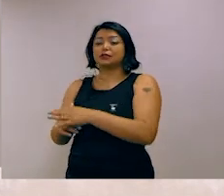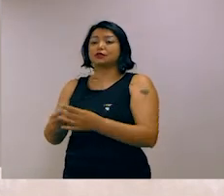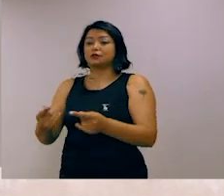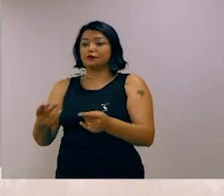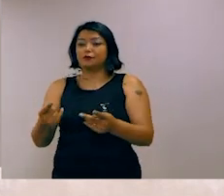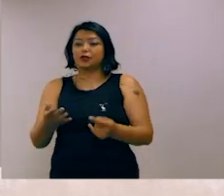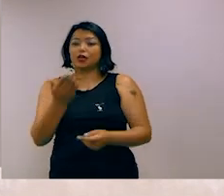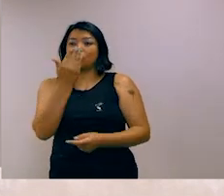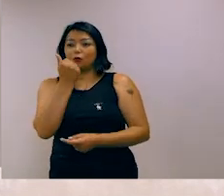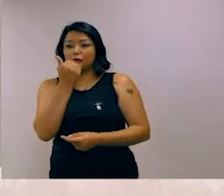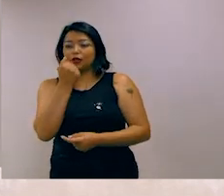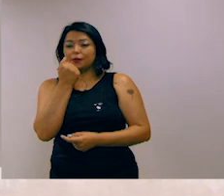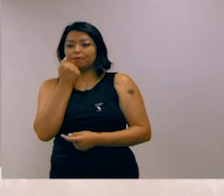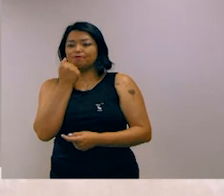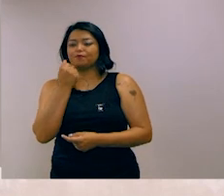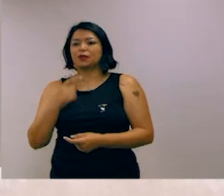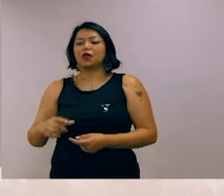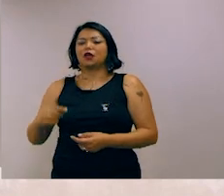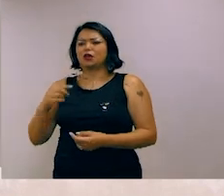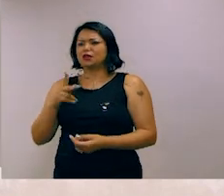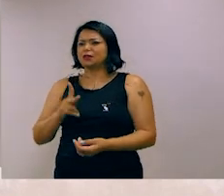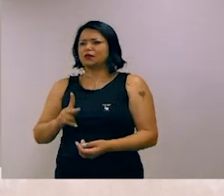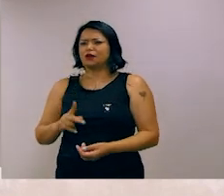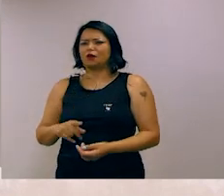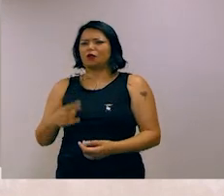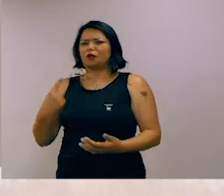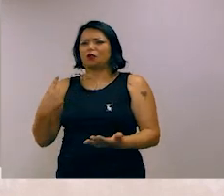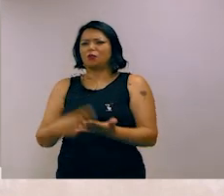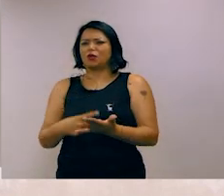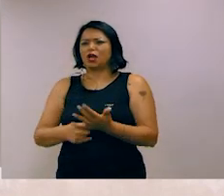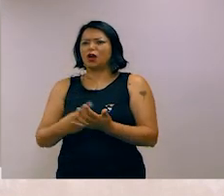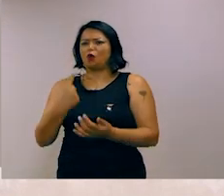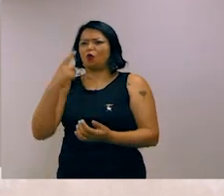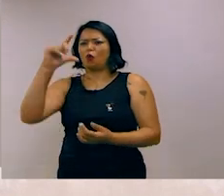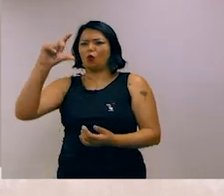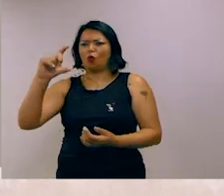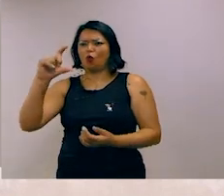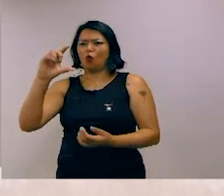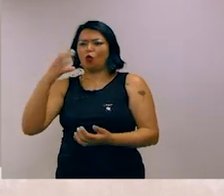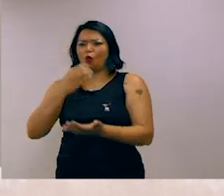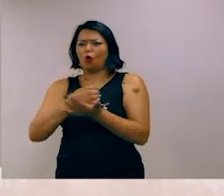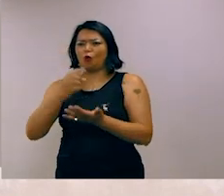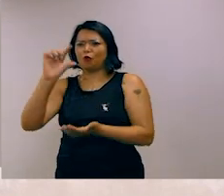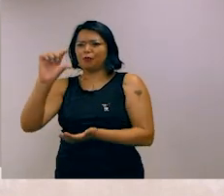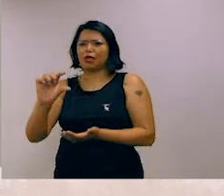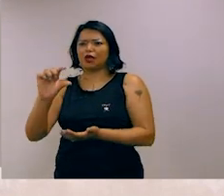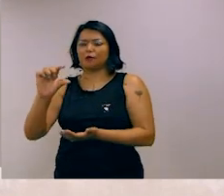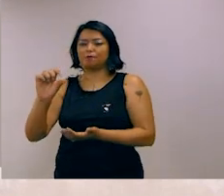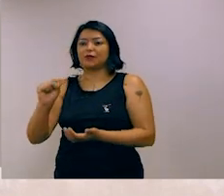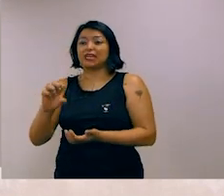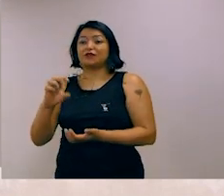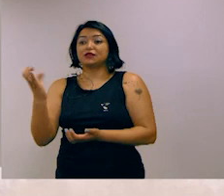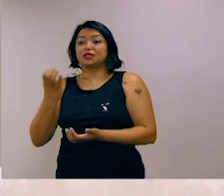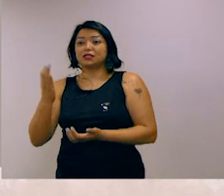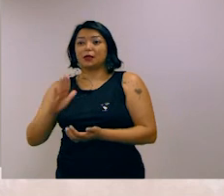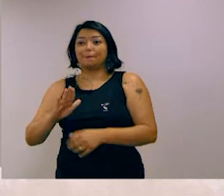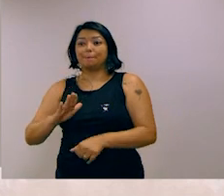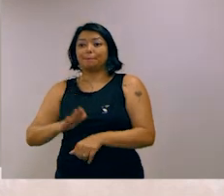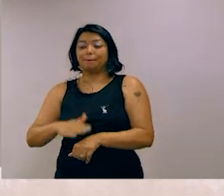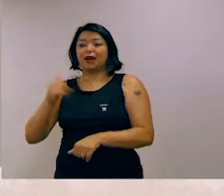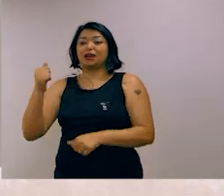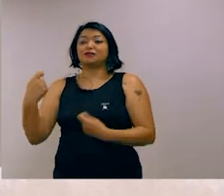and maybe go to refill it. These types of things are friction. The second type of treatment we